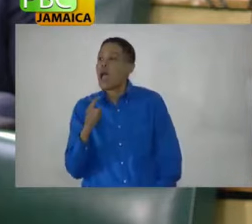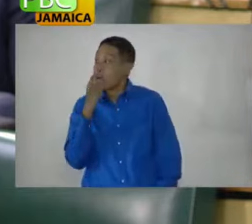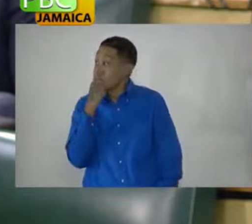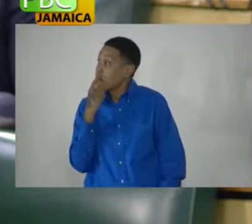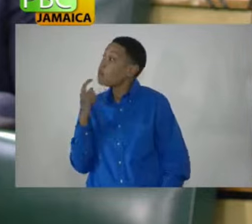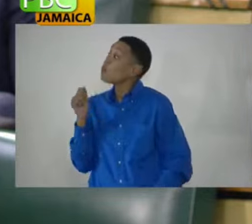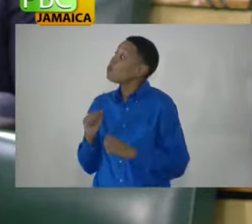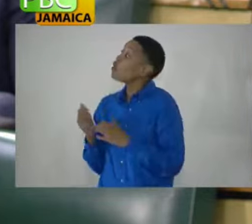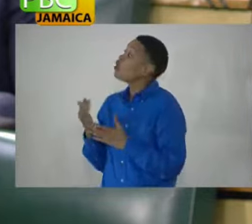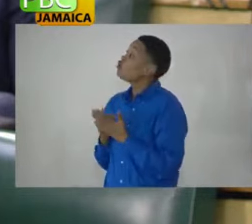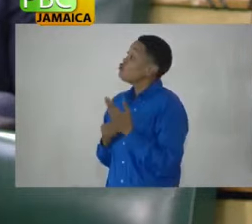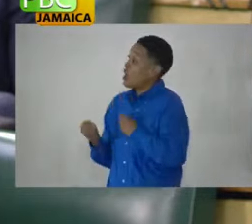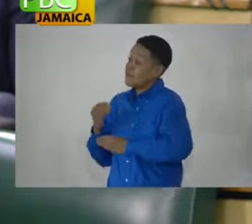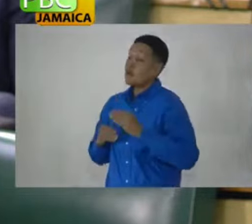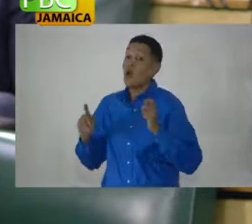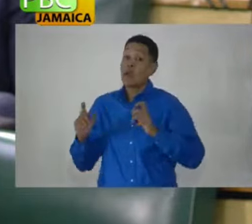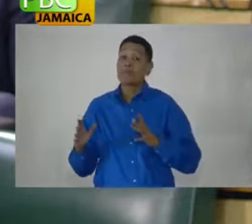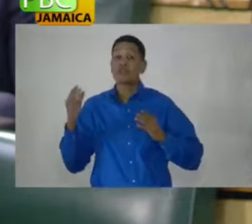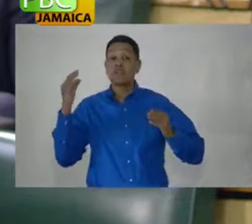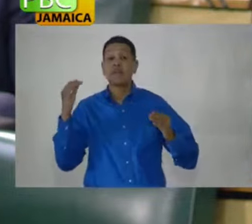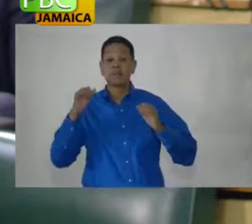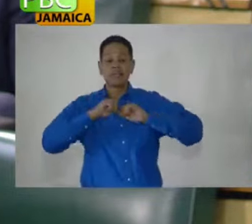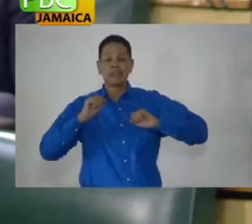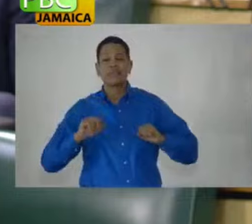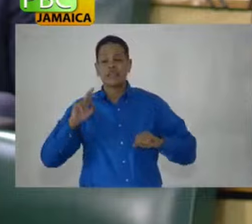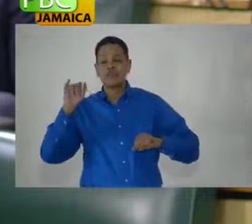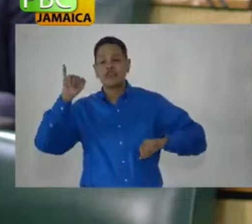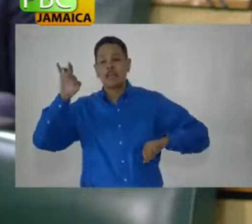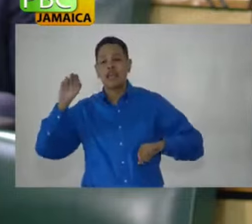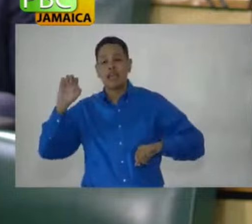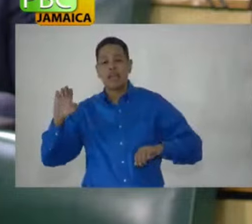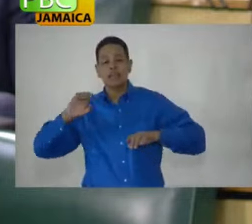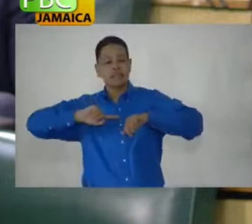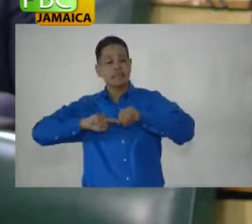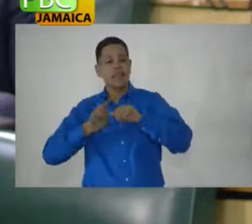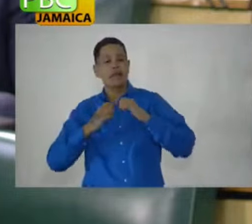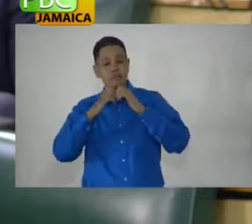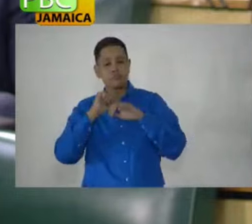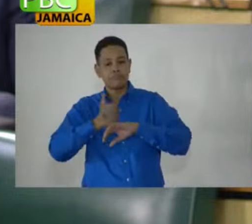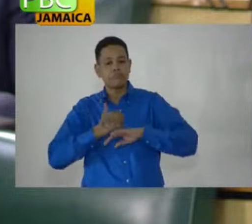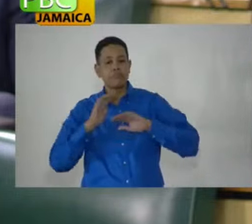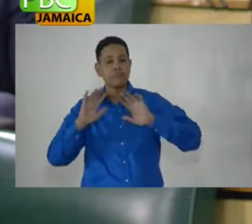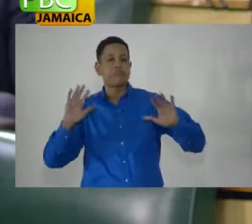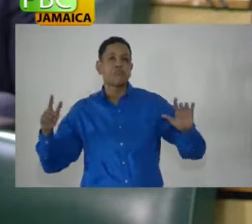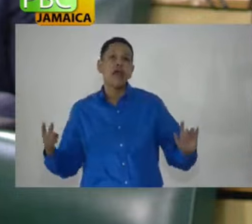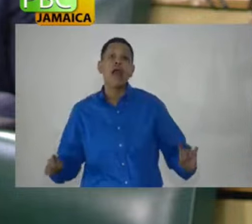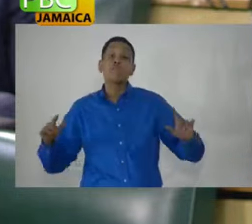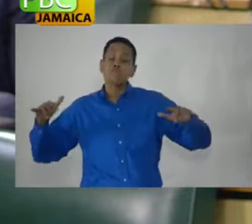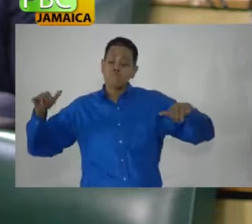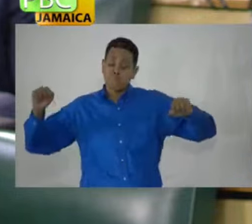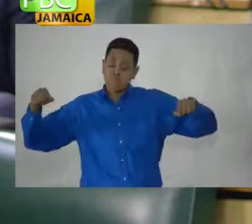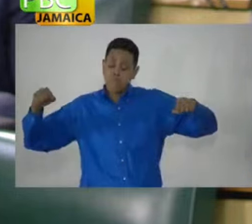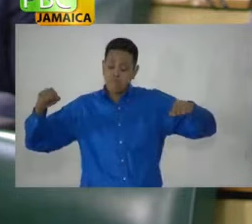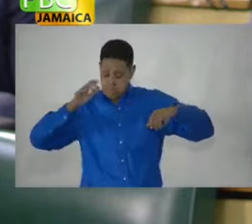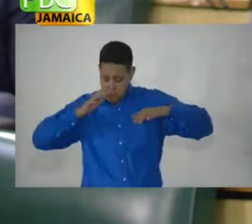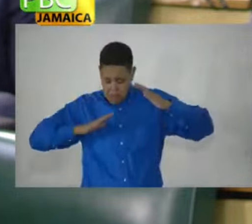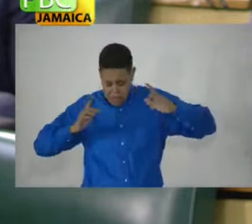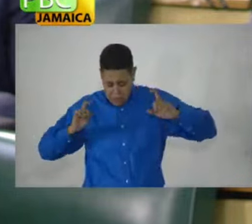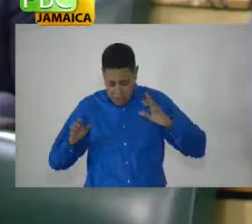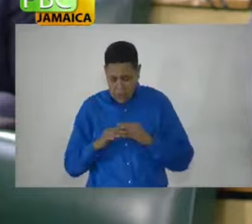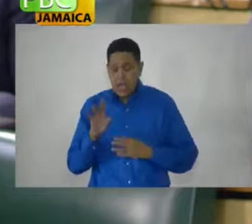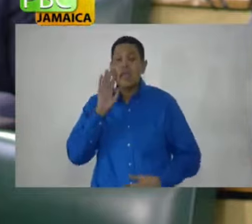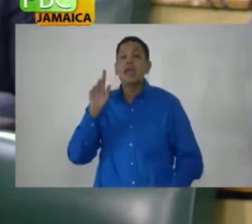the Revenue Administration Information System, RAISE, began being implemented. Yes, Madam Speaker,